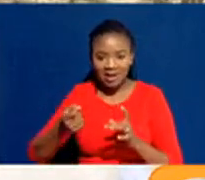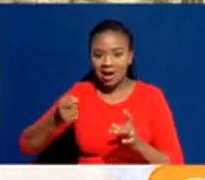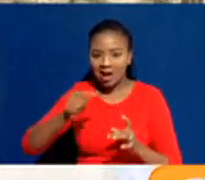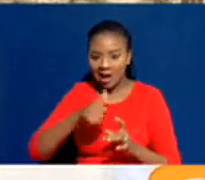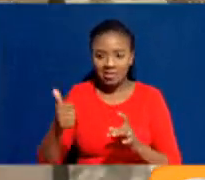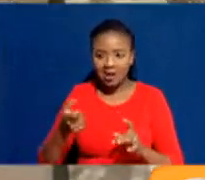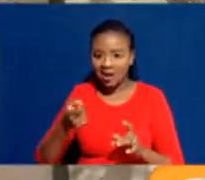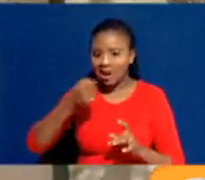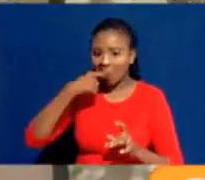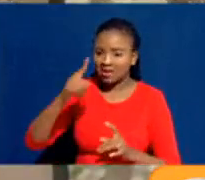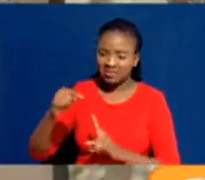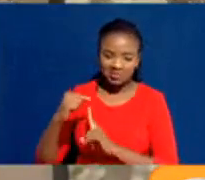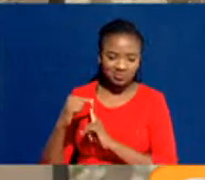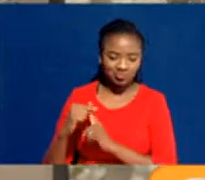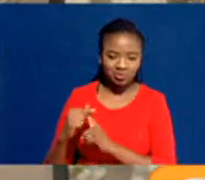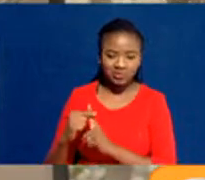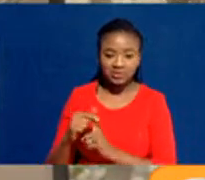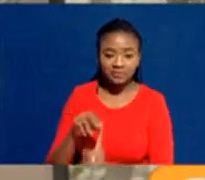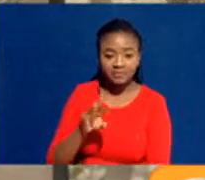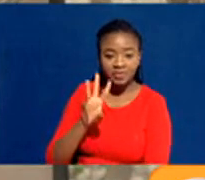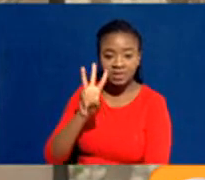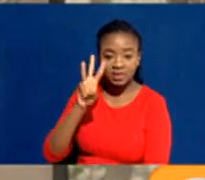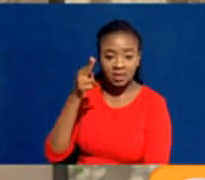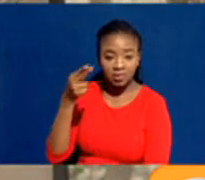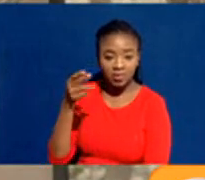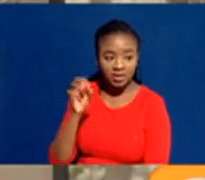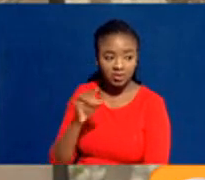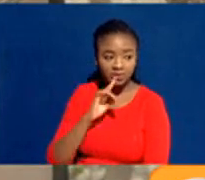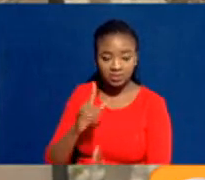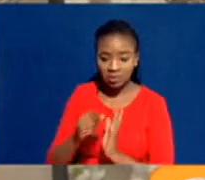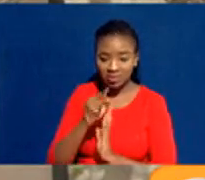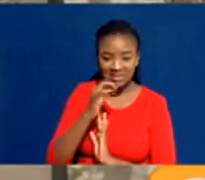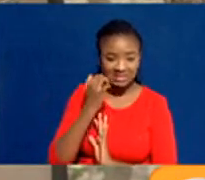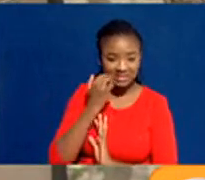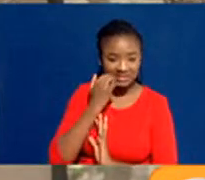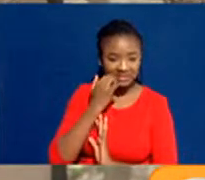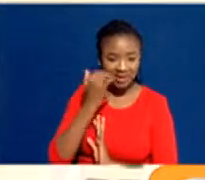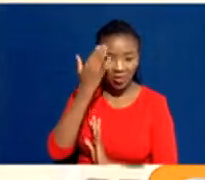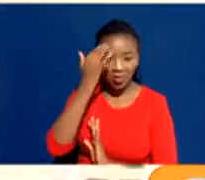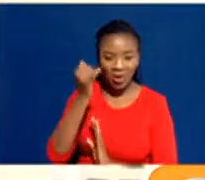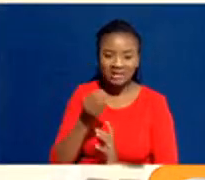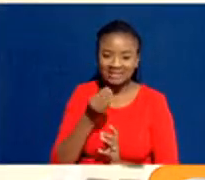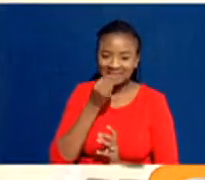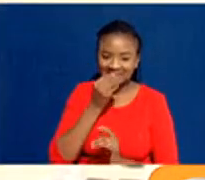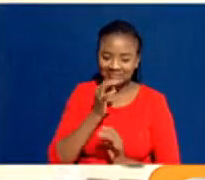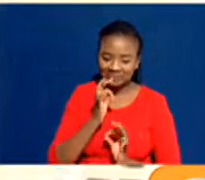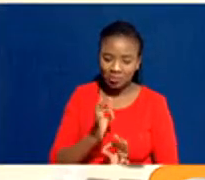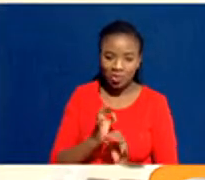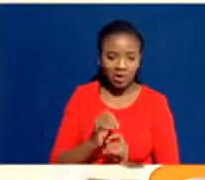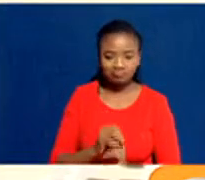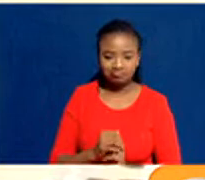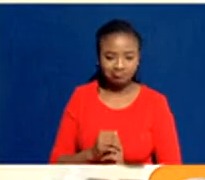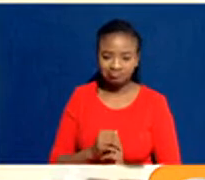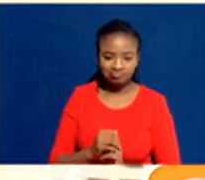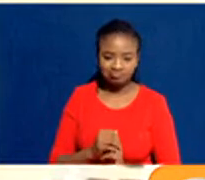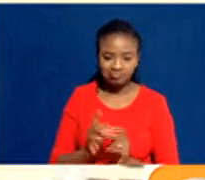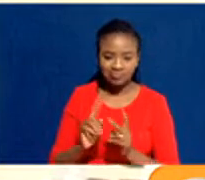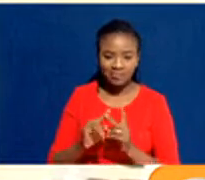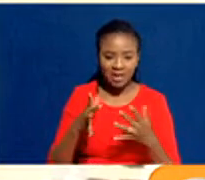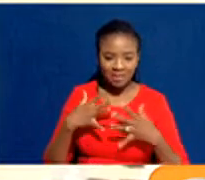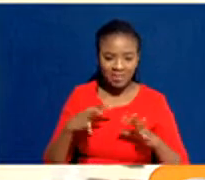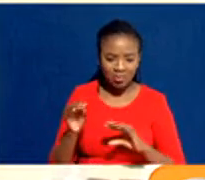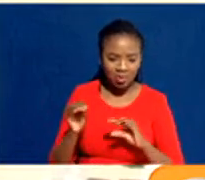something very positive. The World Health Organization says the disease is associated with malnutrition, population